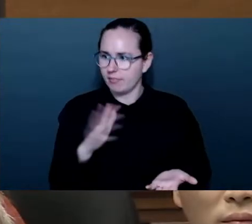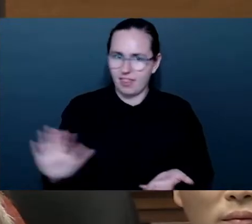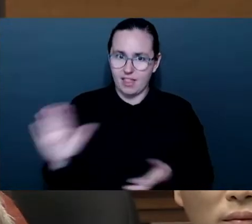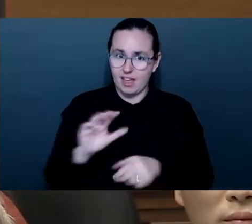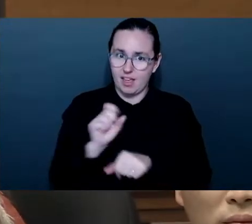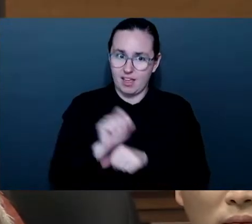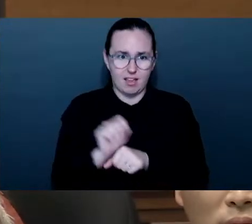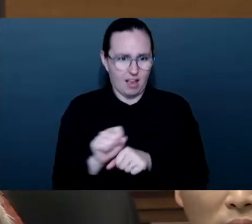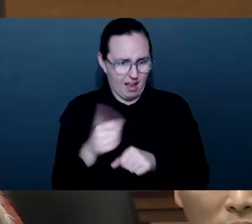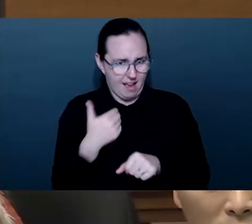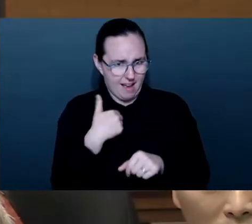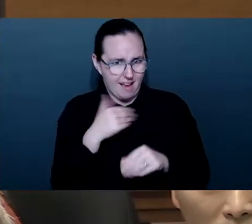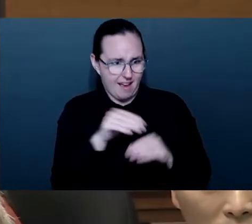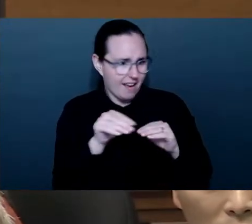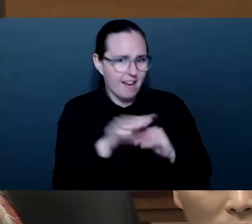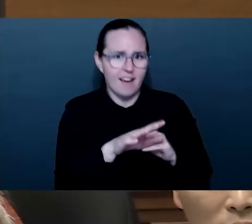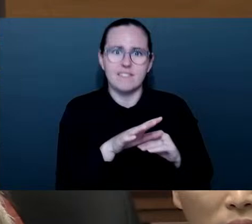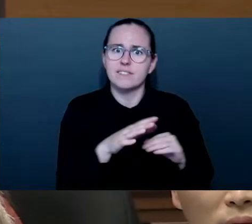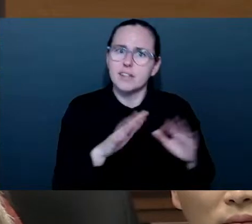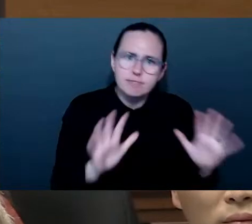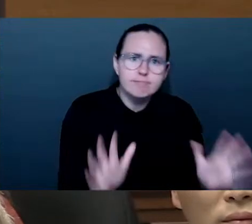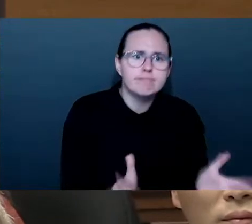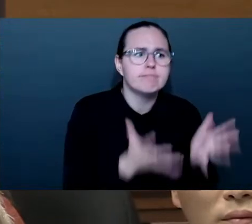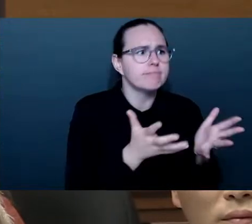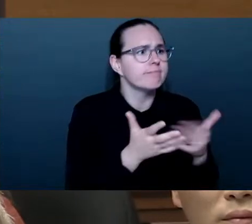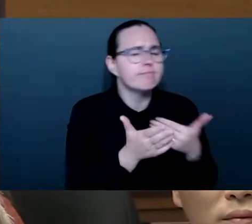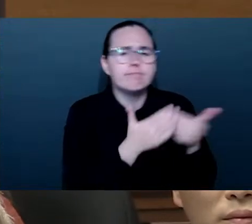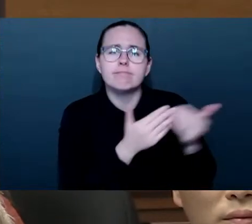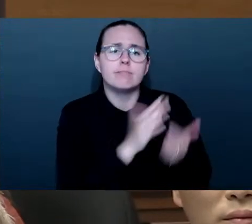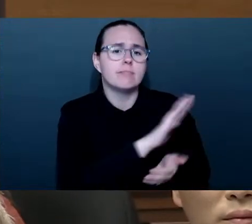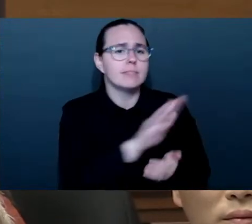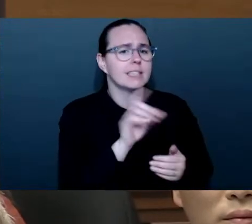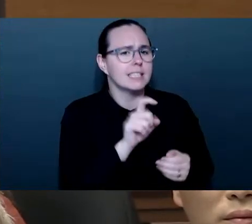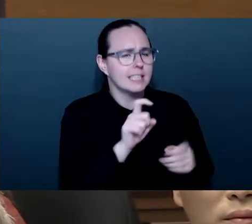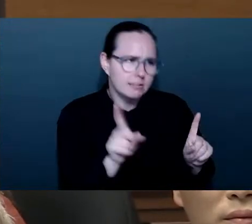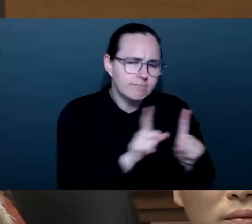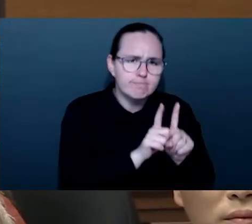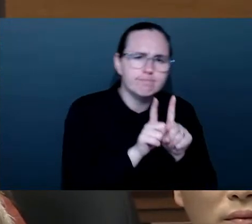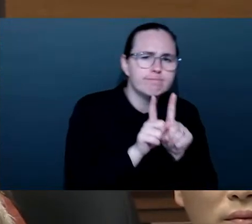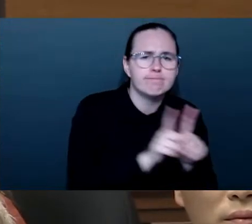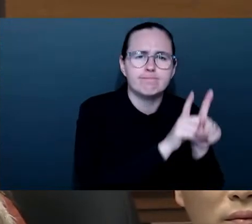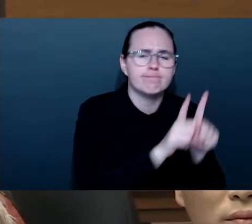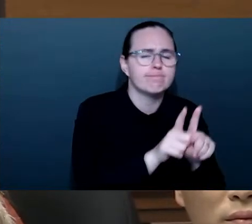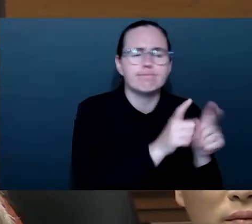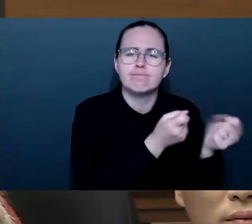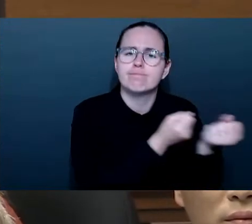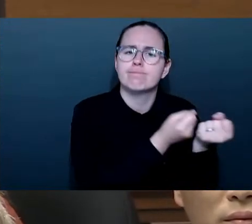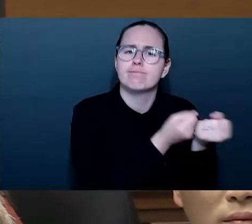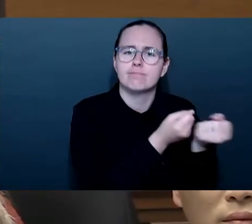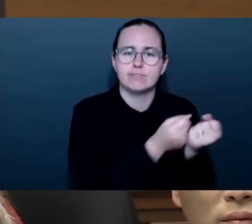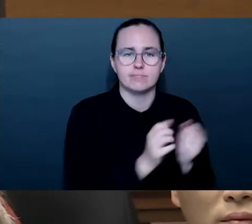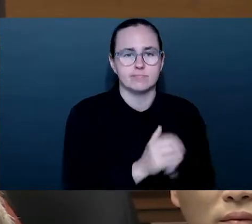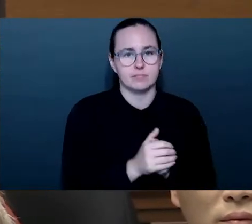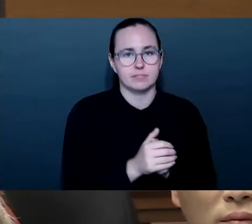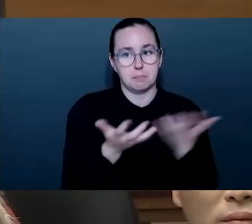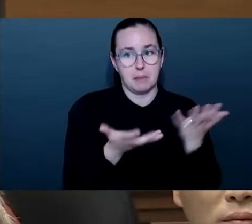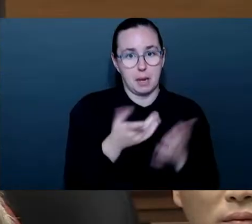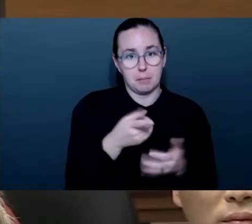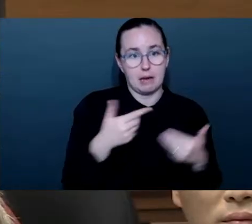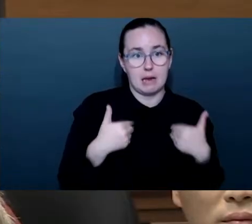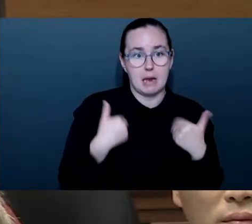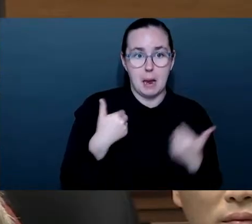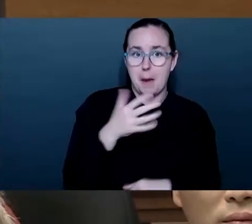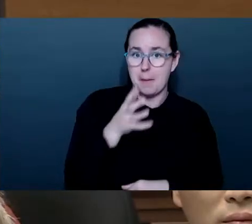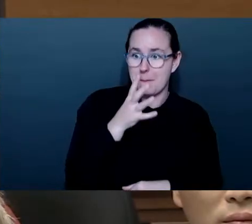them on their journey. Whether it's helping a young mother navigate the challenges of parenthood, providing mentorship to youth,